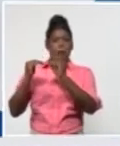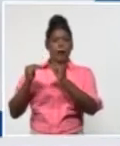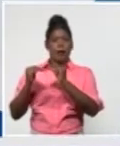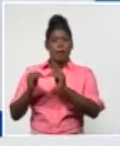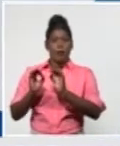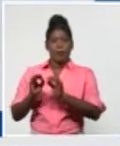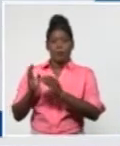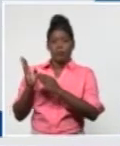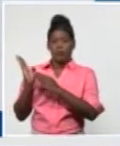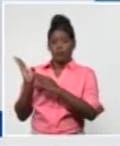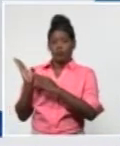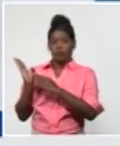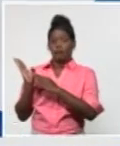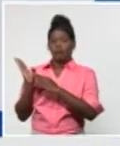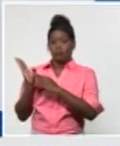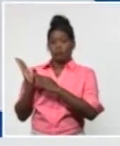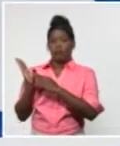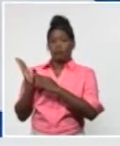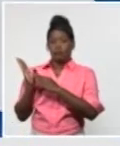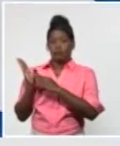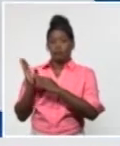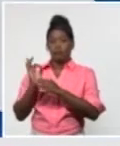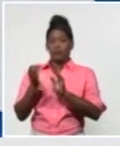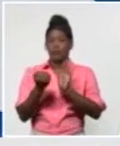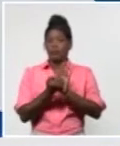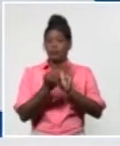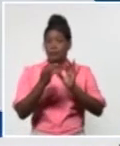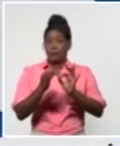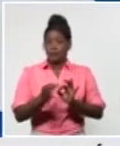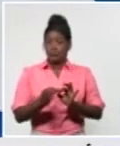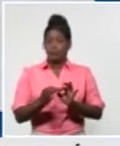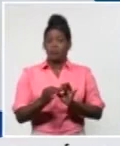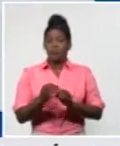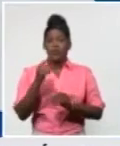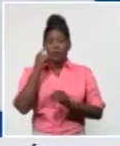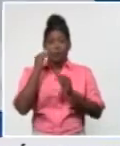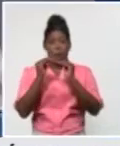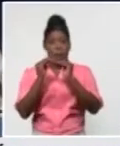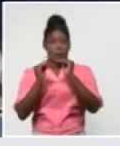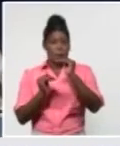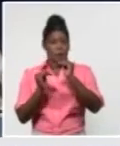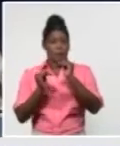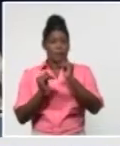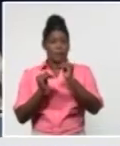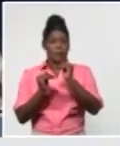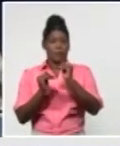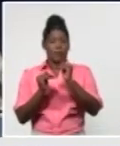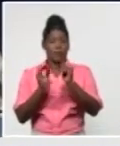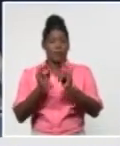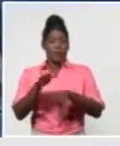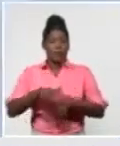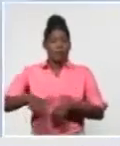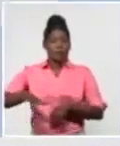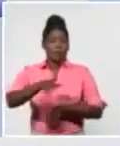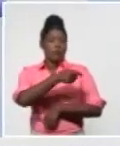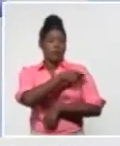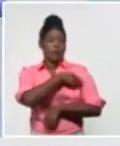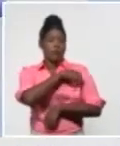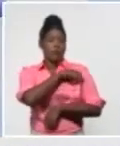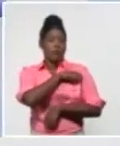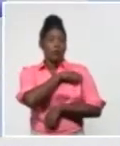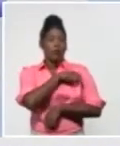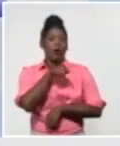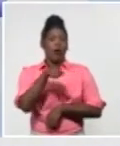incidence, its positive rate of confirmed cases per 100,000